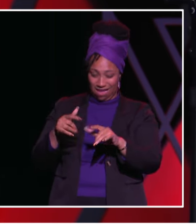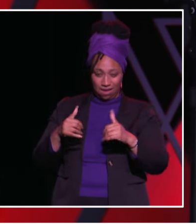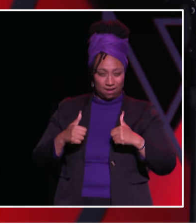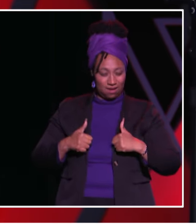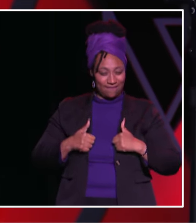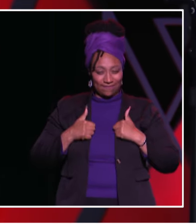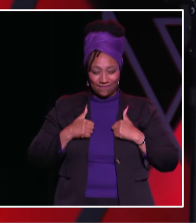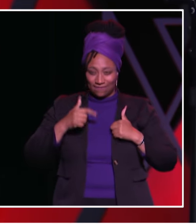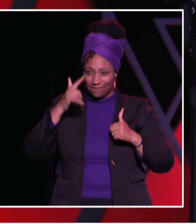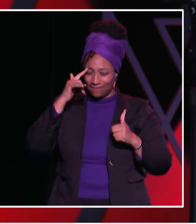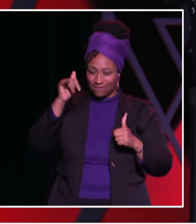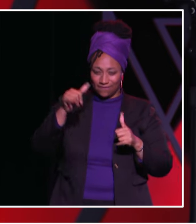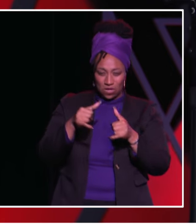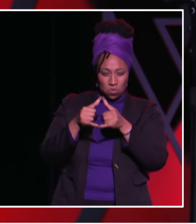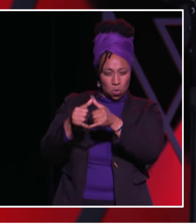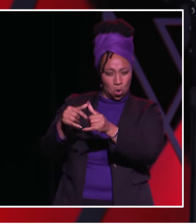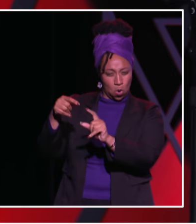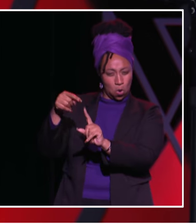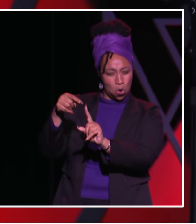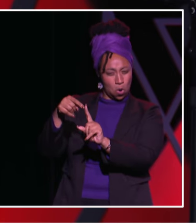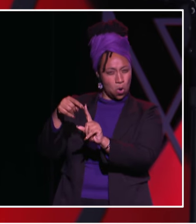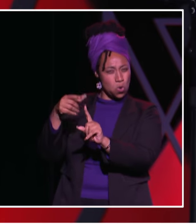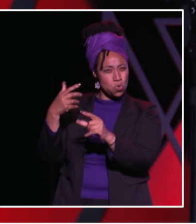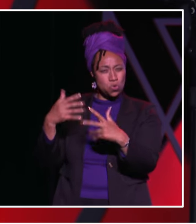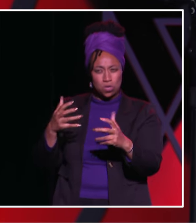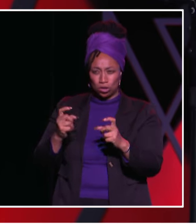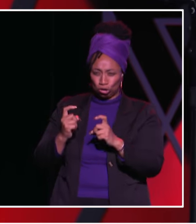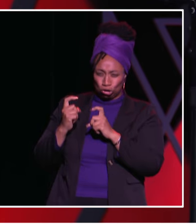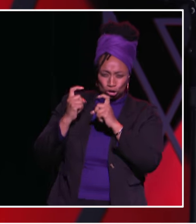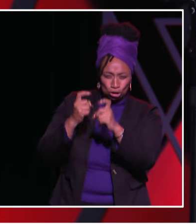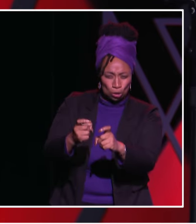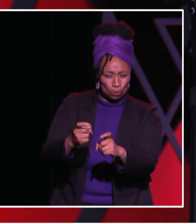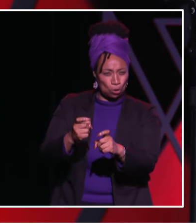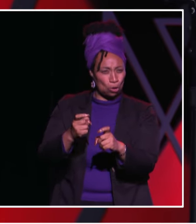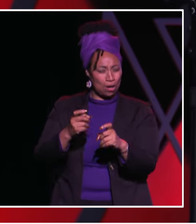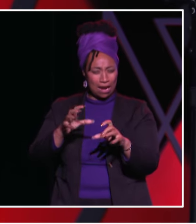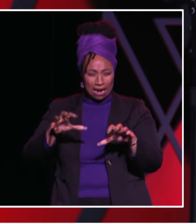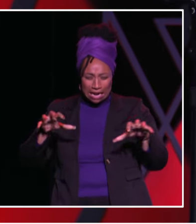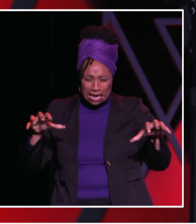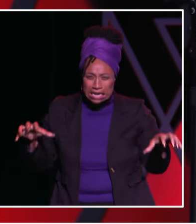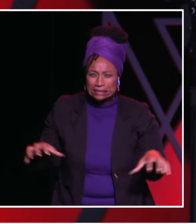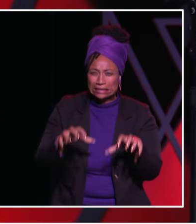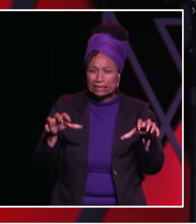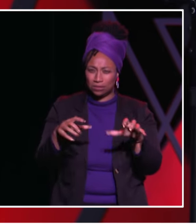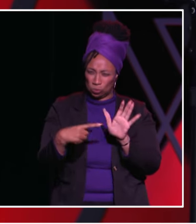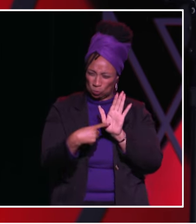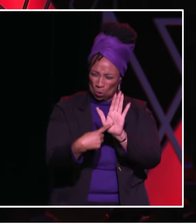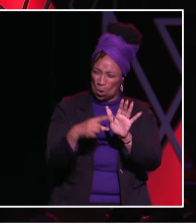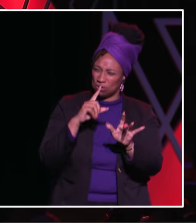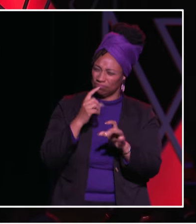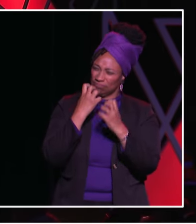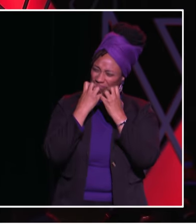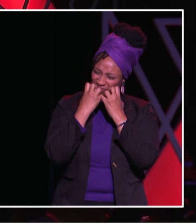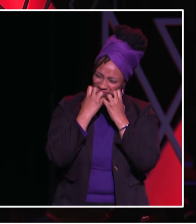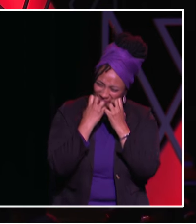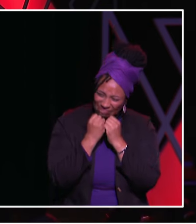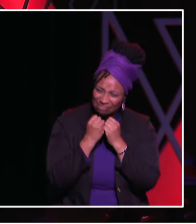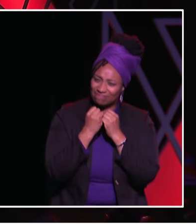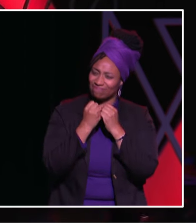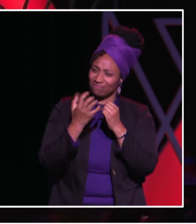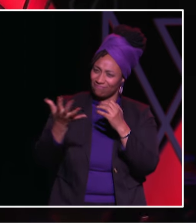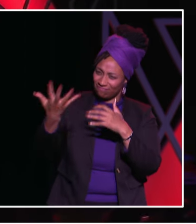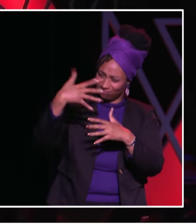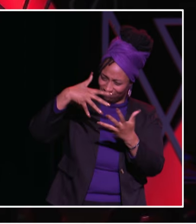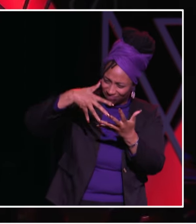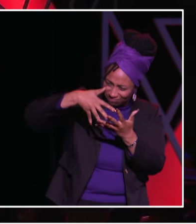enduring contributions have enriched the cultural fabric of Washington, D.C. I last made this